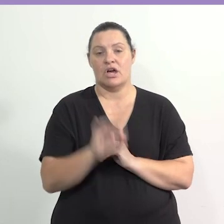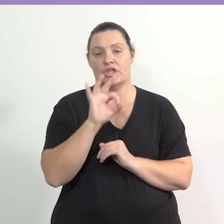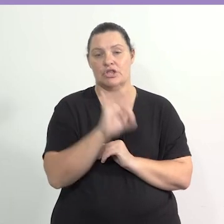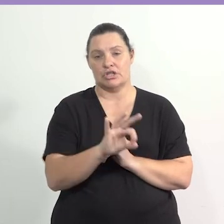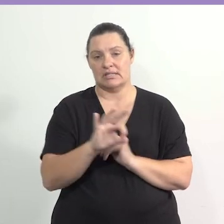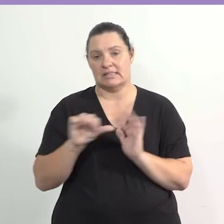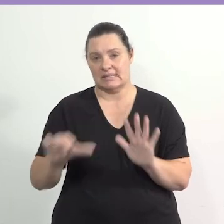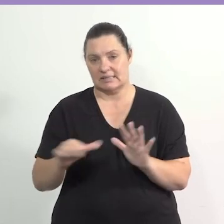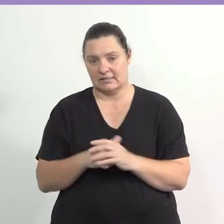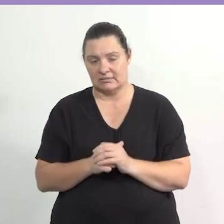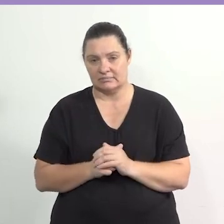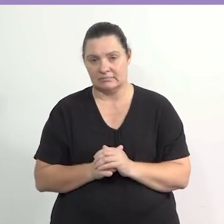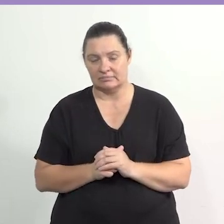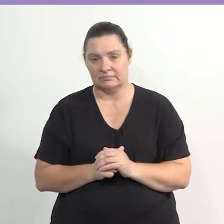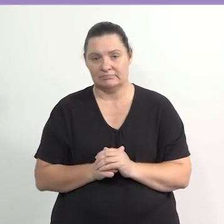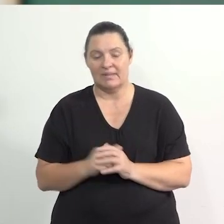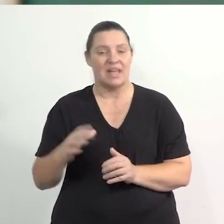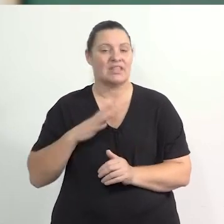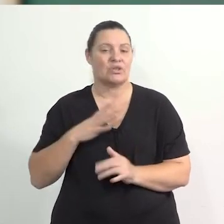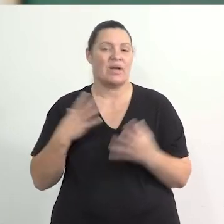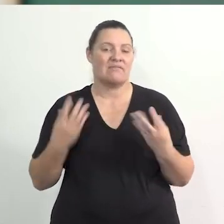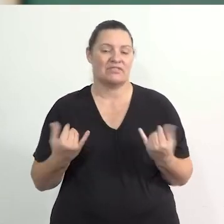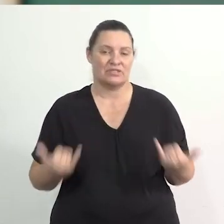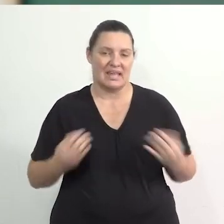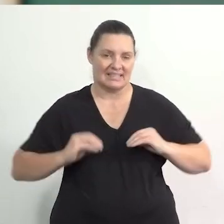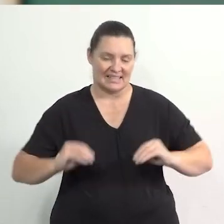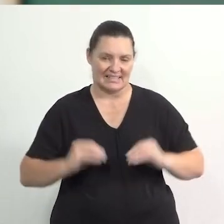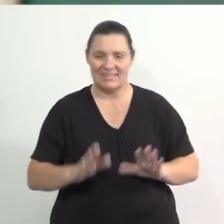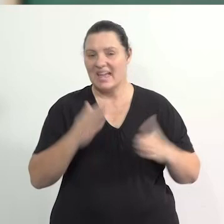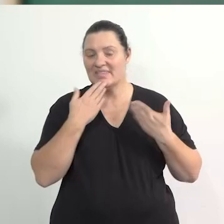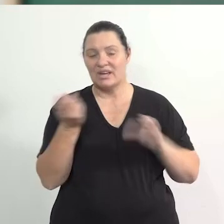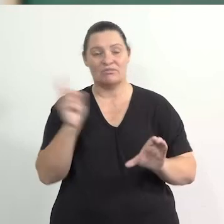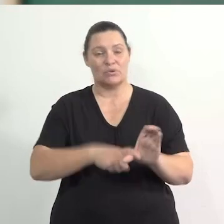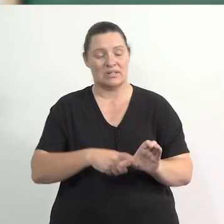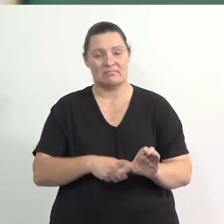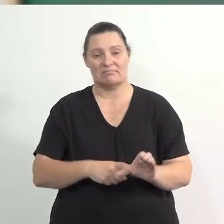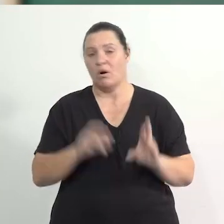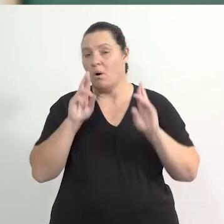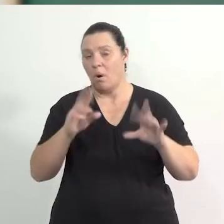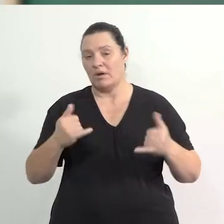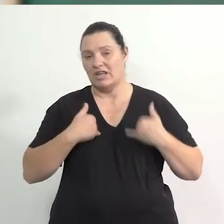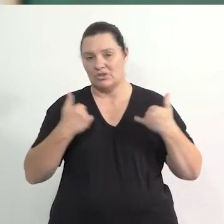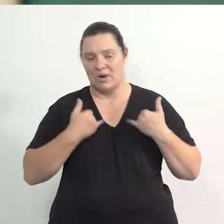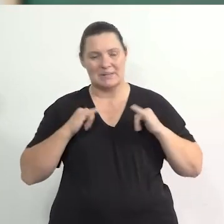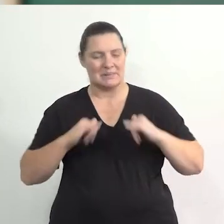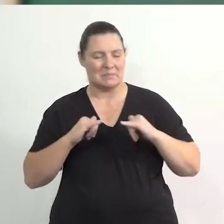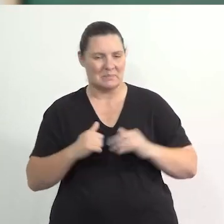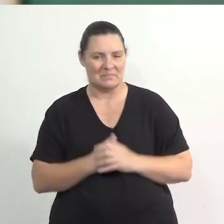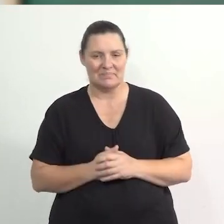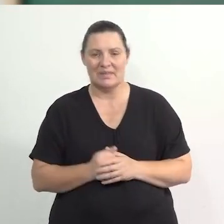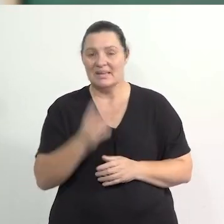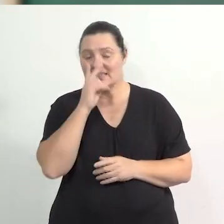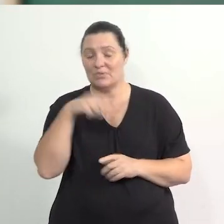negative 36. That's all we have for today's lesson. Thank you for joining me, and I really hope you enjoyed it as much